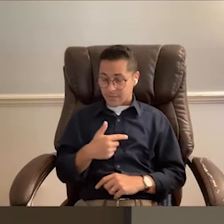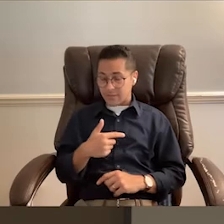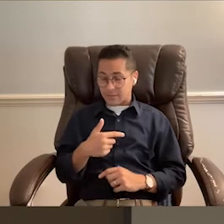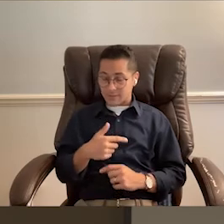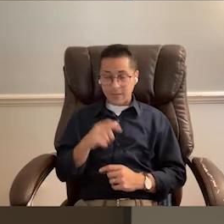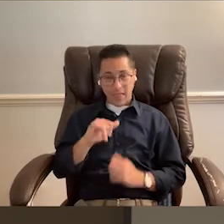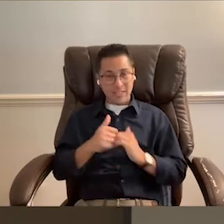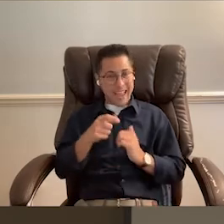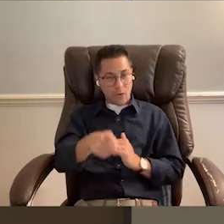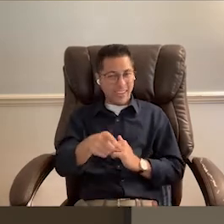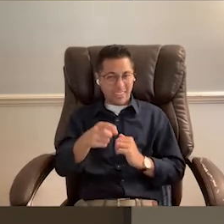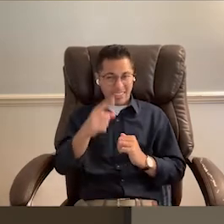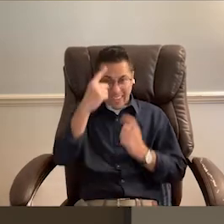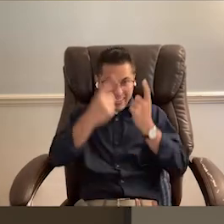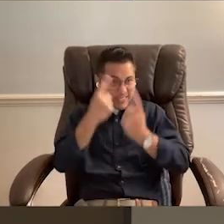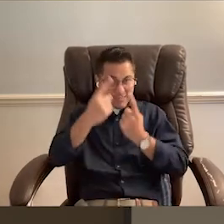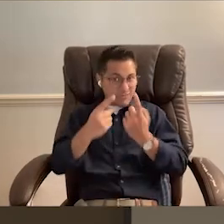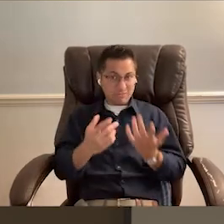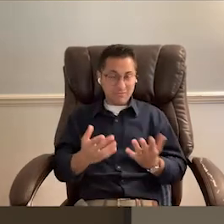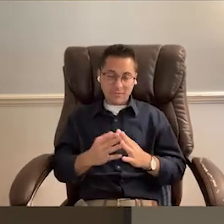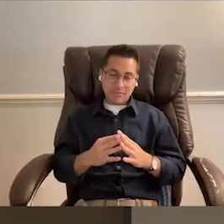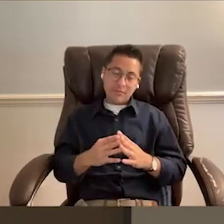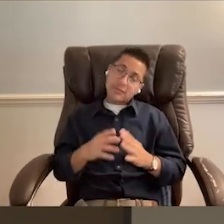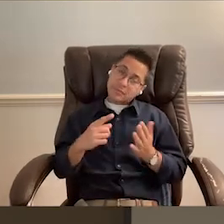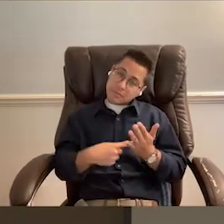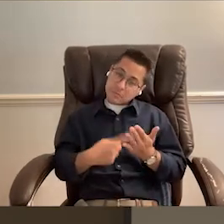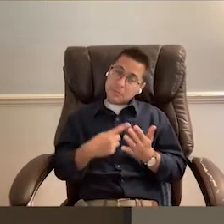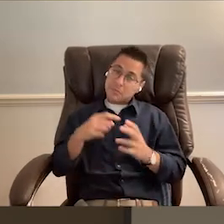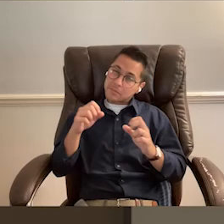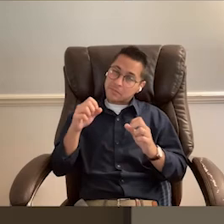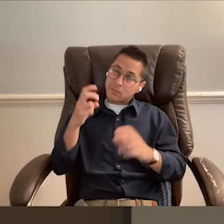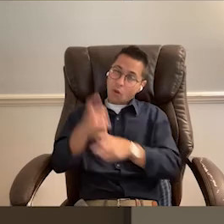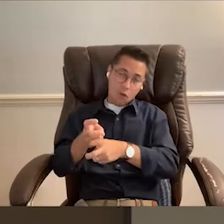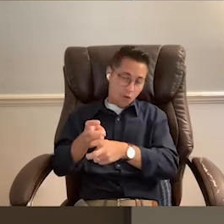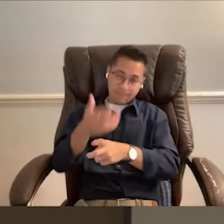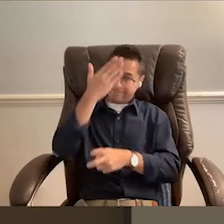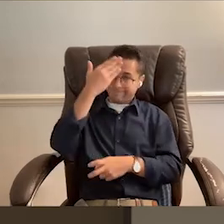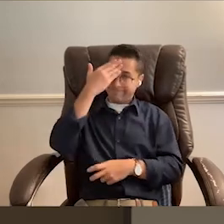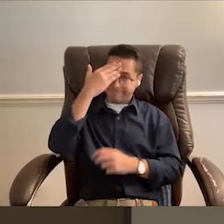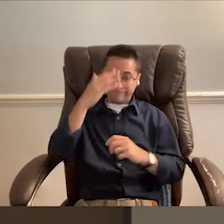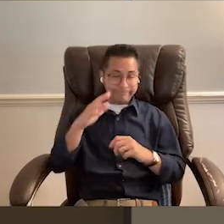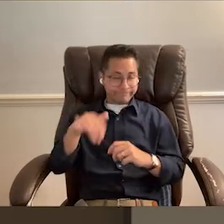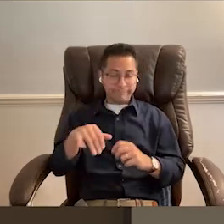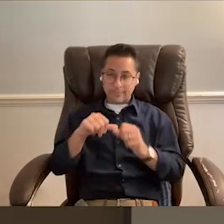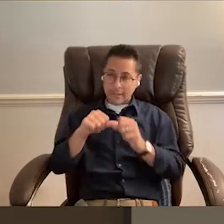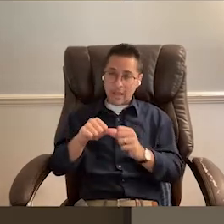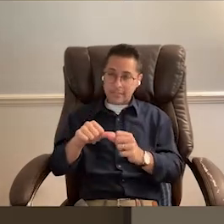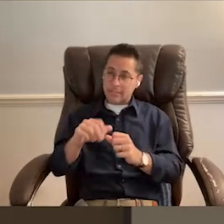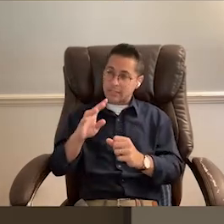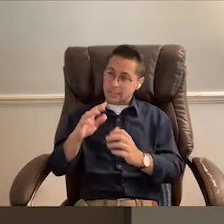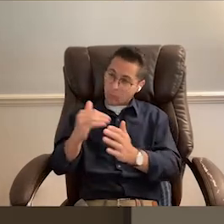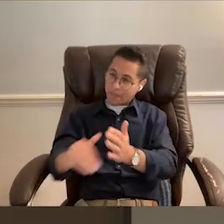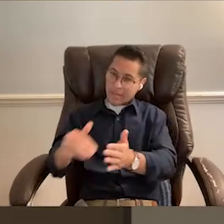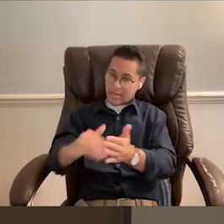him or he proves to us, either way, it's just the way that he thinks. That's the way he thinks. So